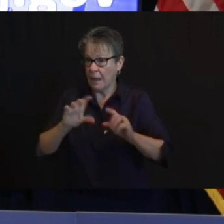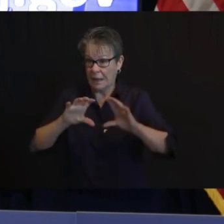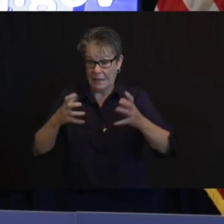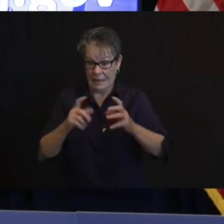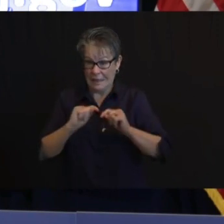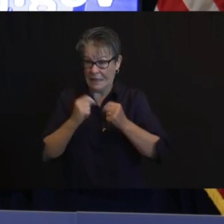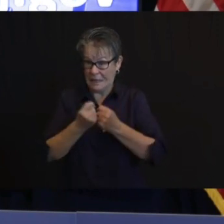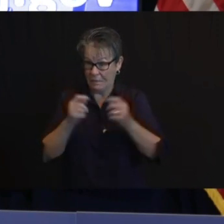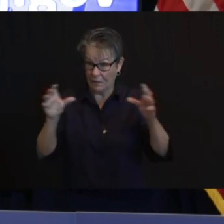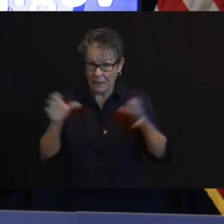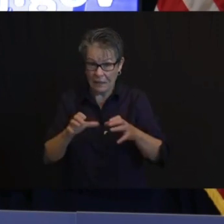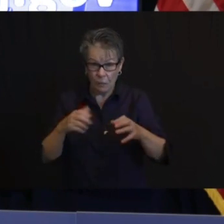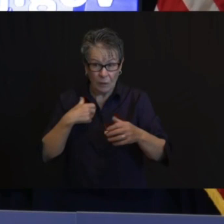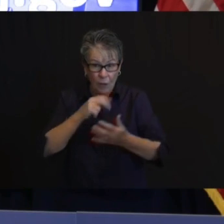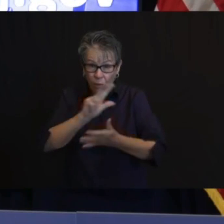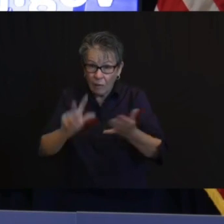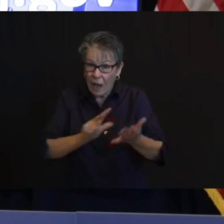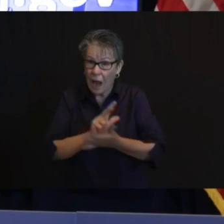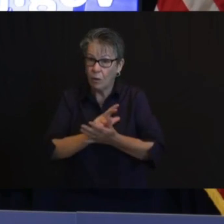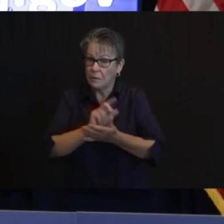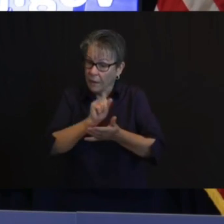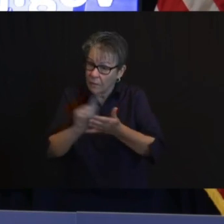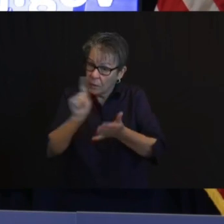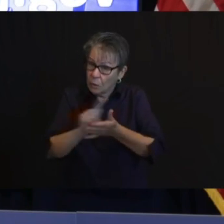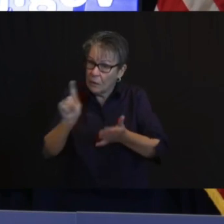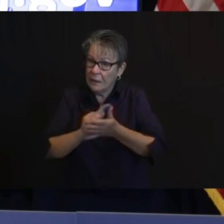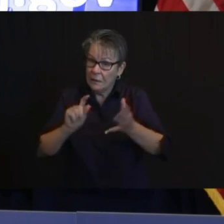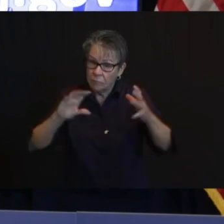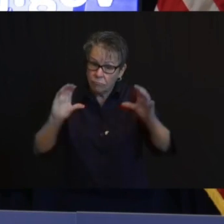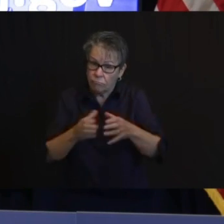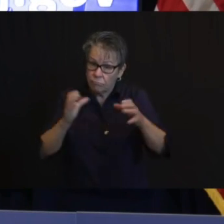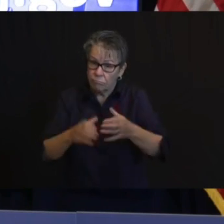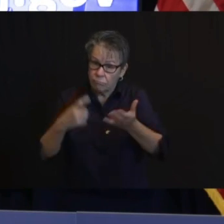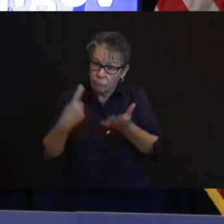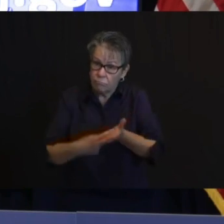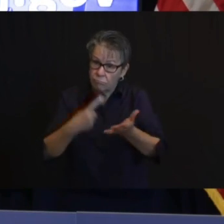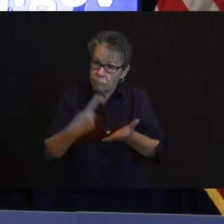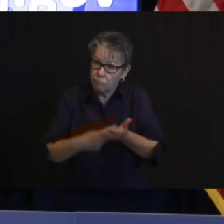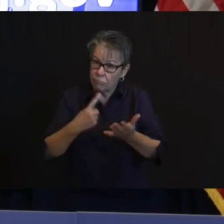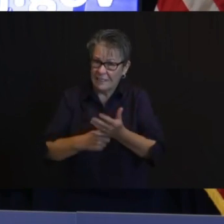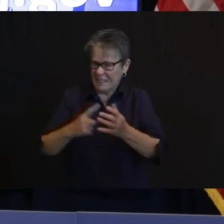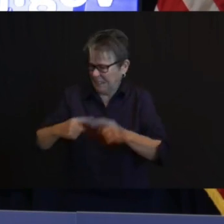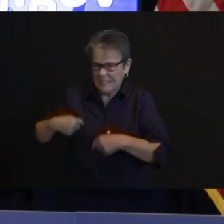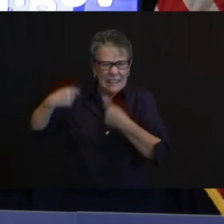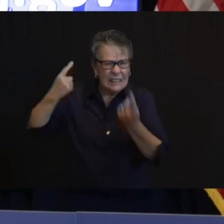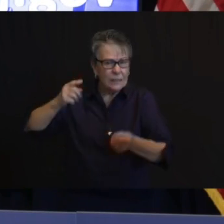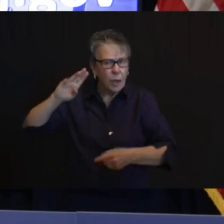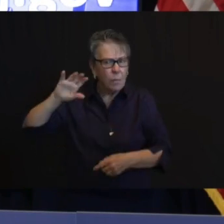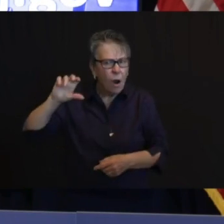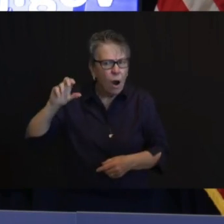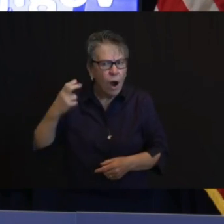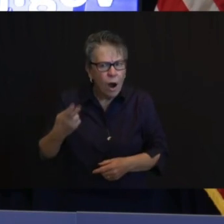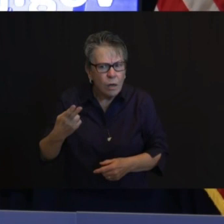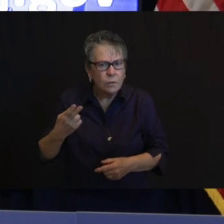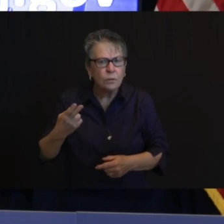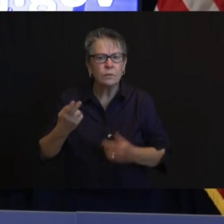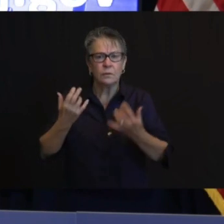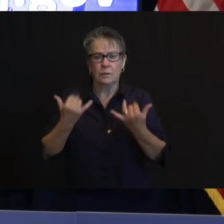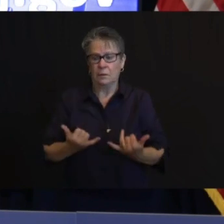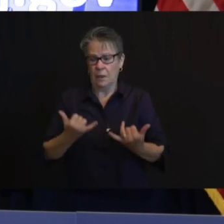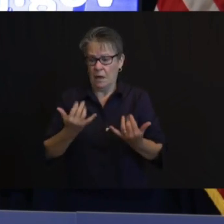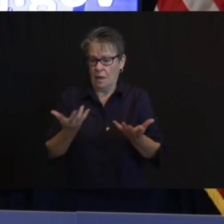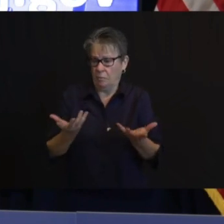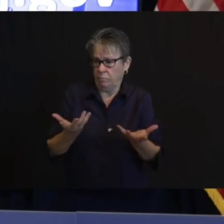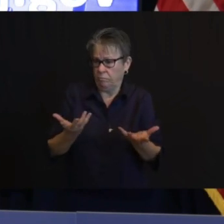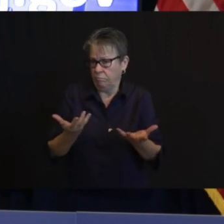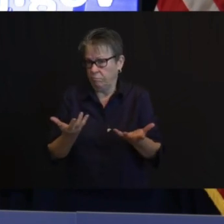every week, since March, looking at this. So that will come out soon, hopefully followed by Moderna.